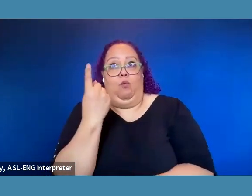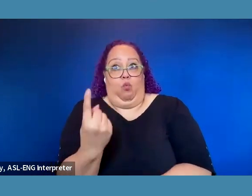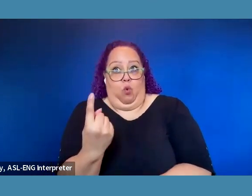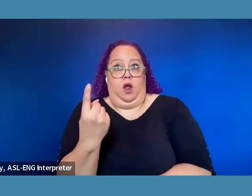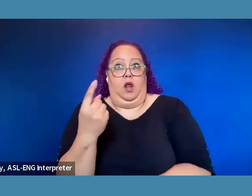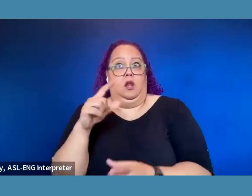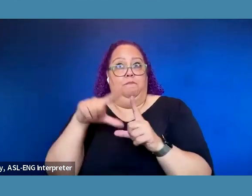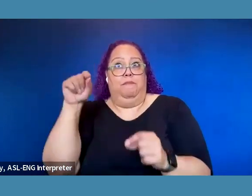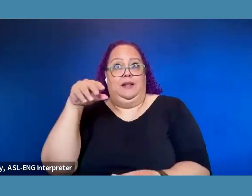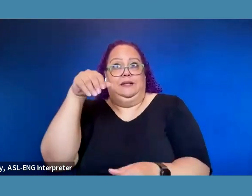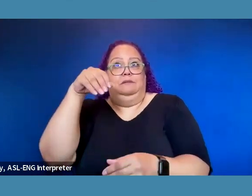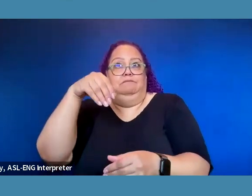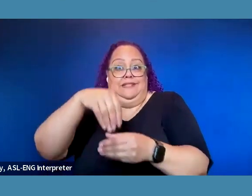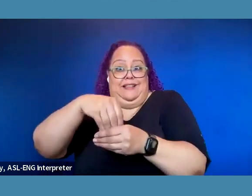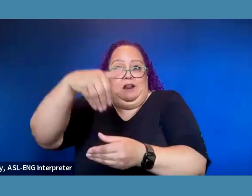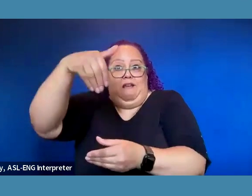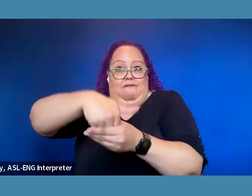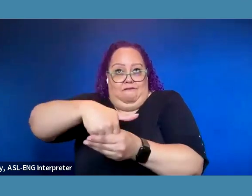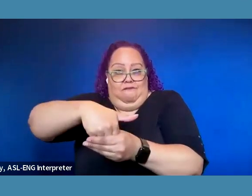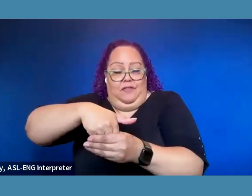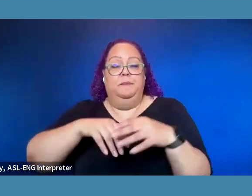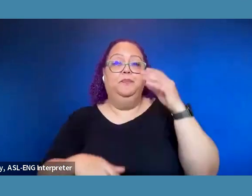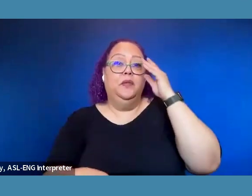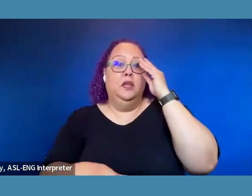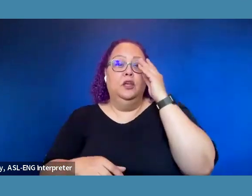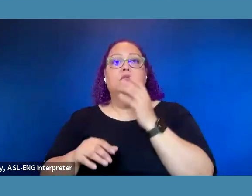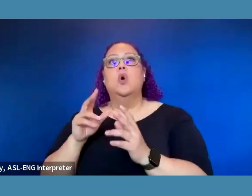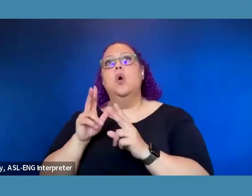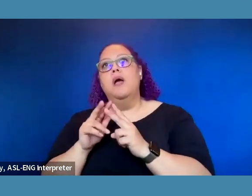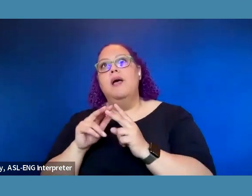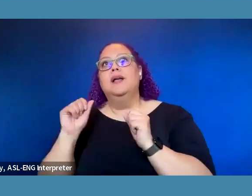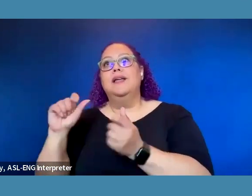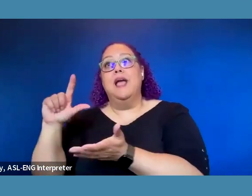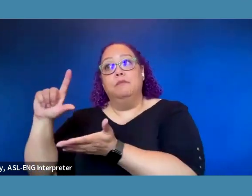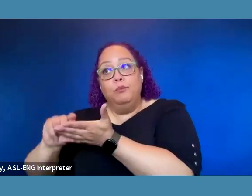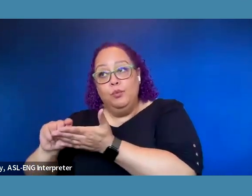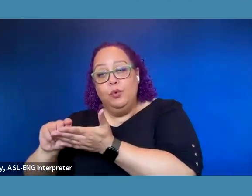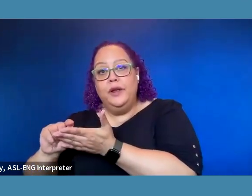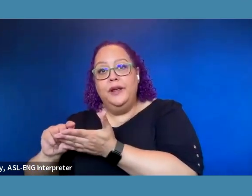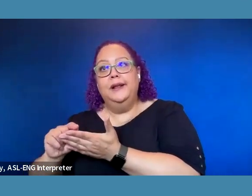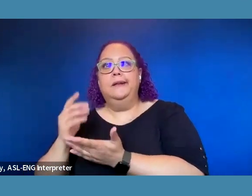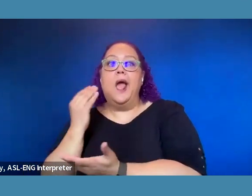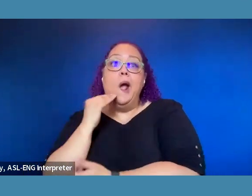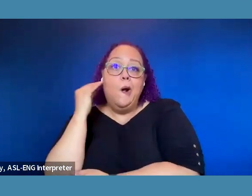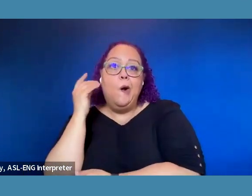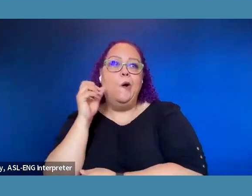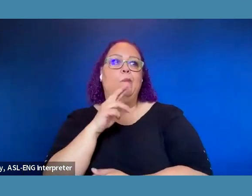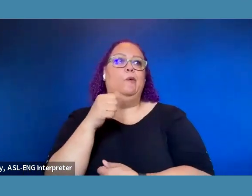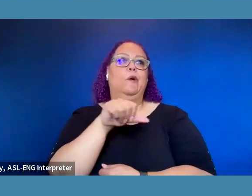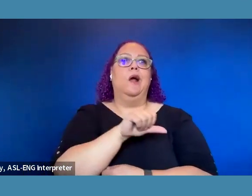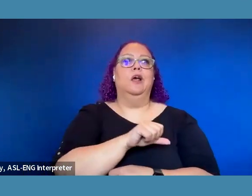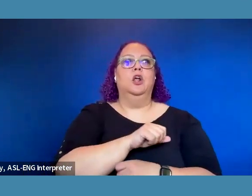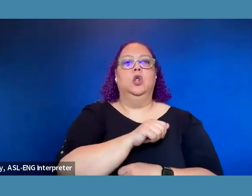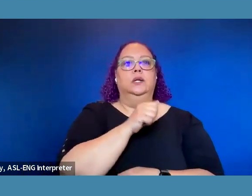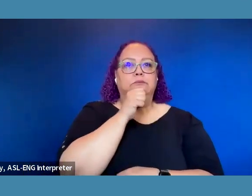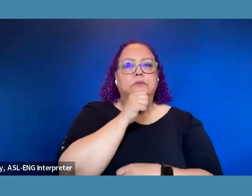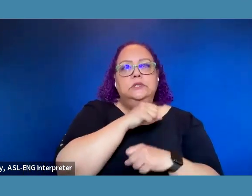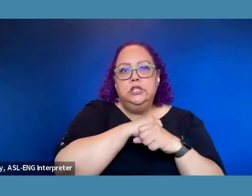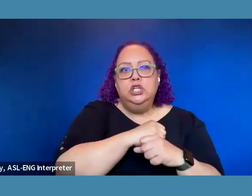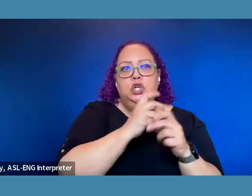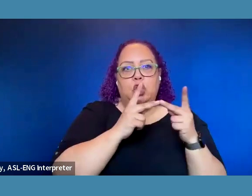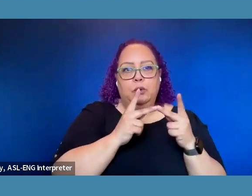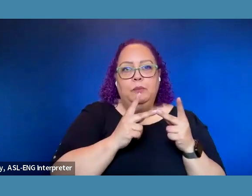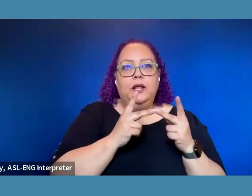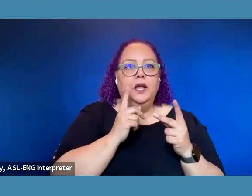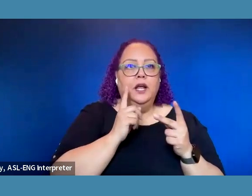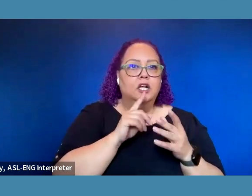it out with your printer, or in a secure place. So if you have another secure place to vote,